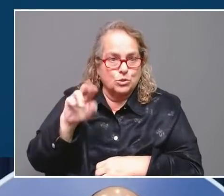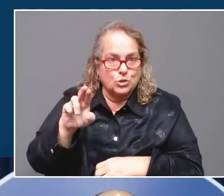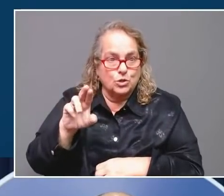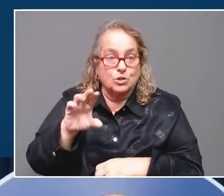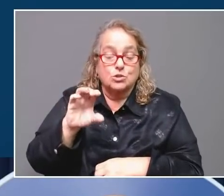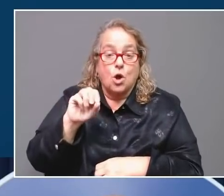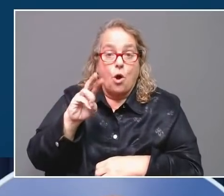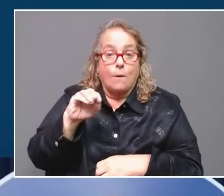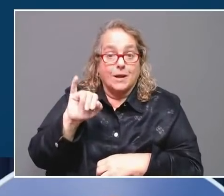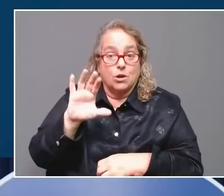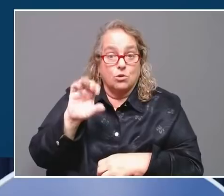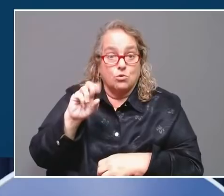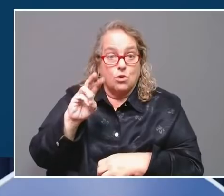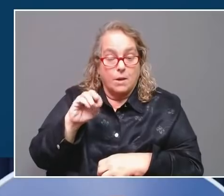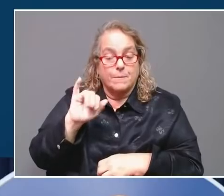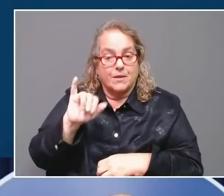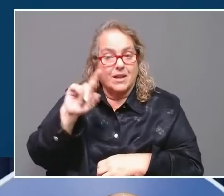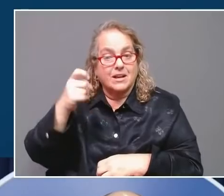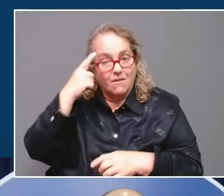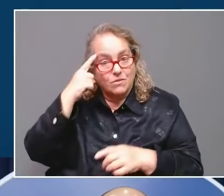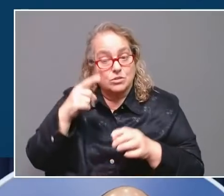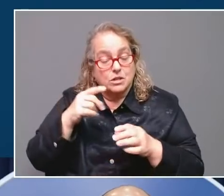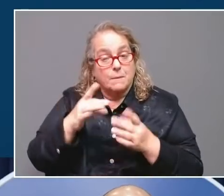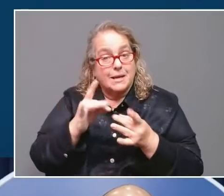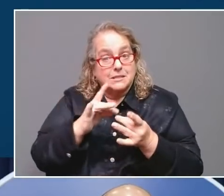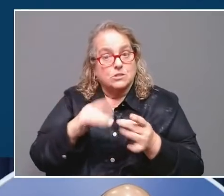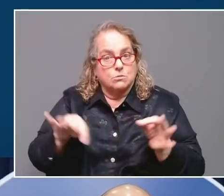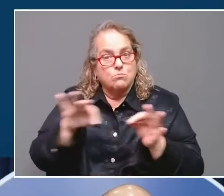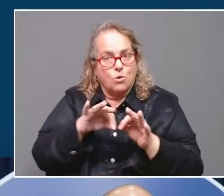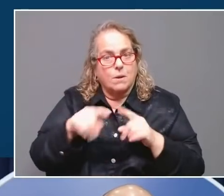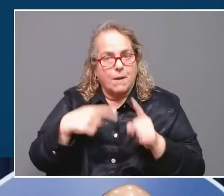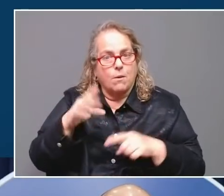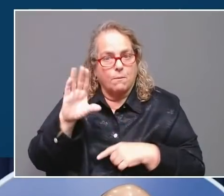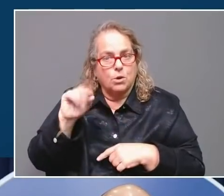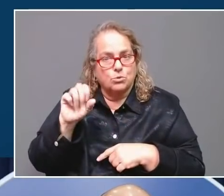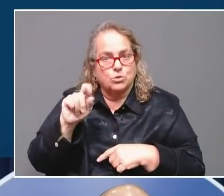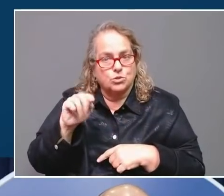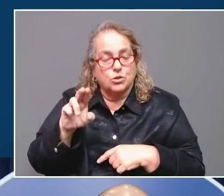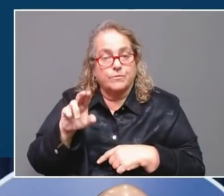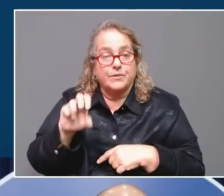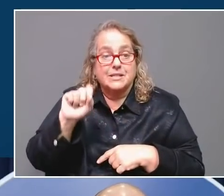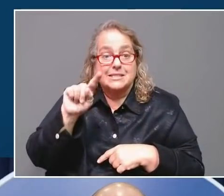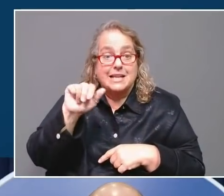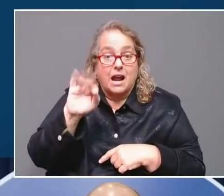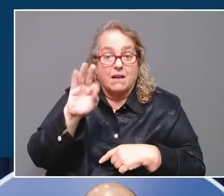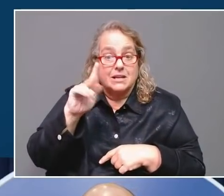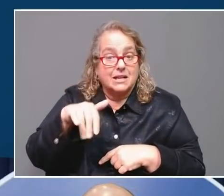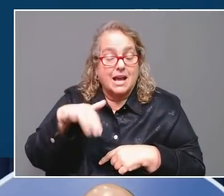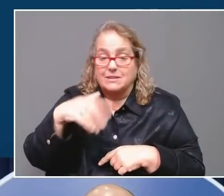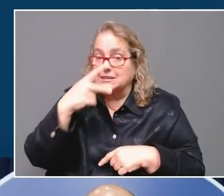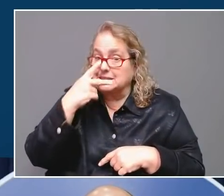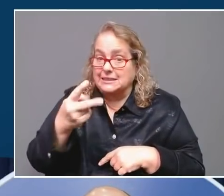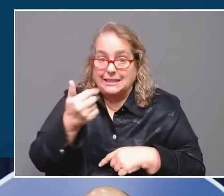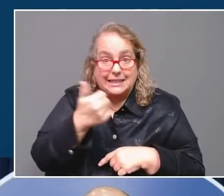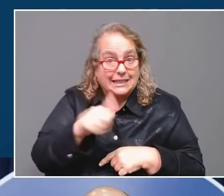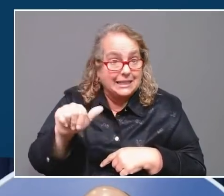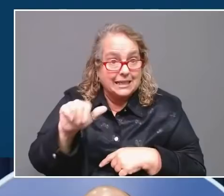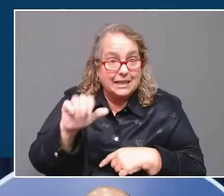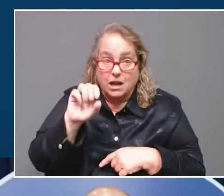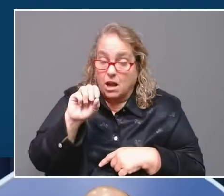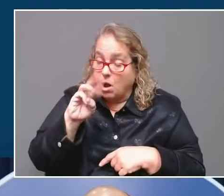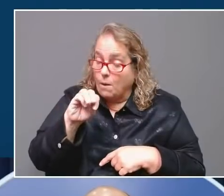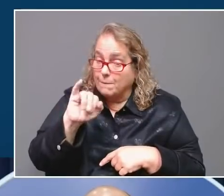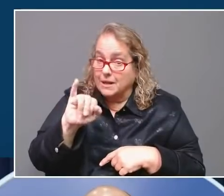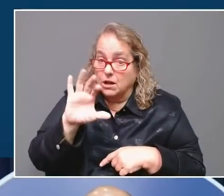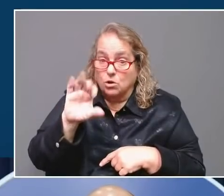really important to emphasize on boosters. The state of Kentucky has not yet seen a case. We have